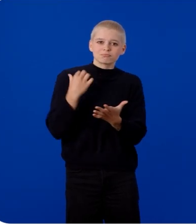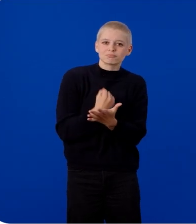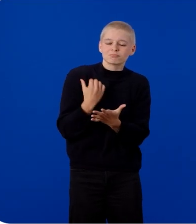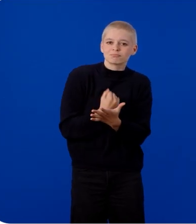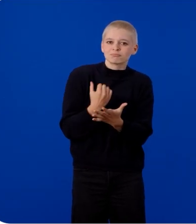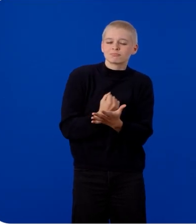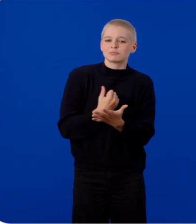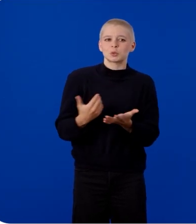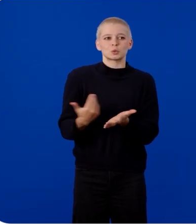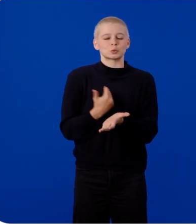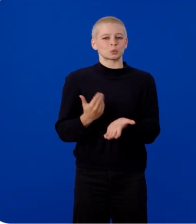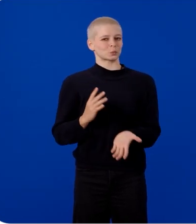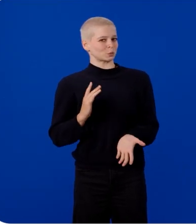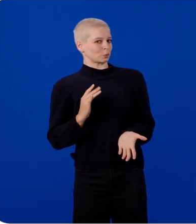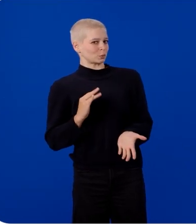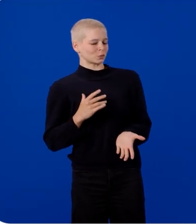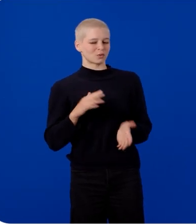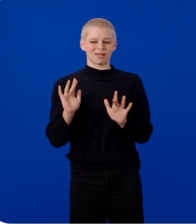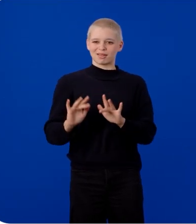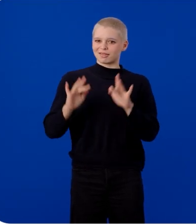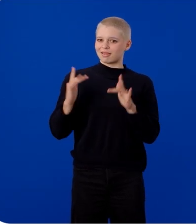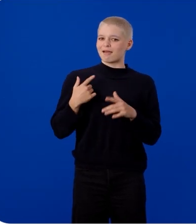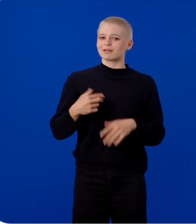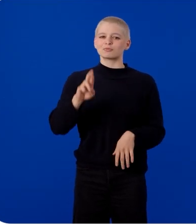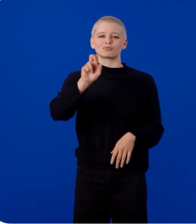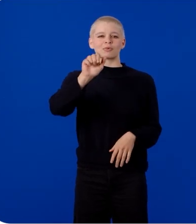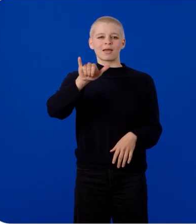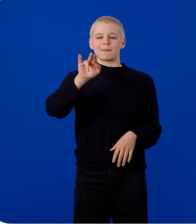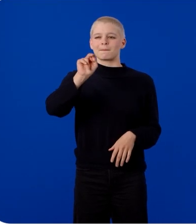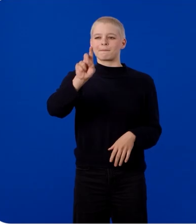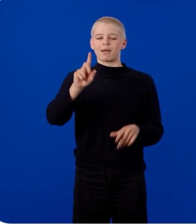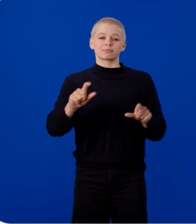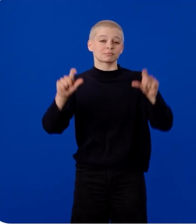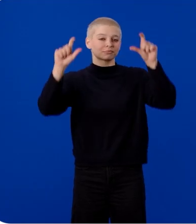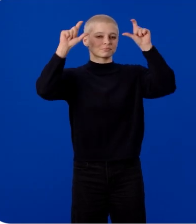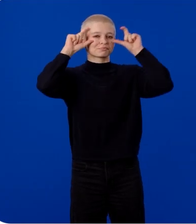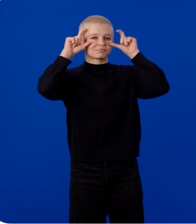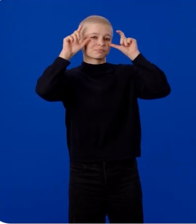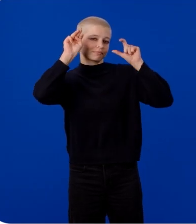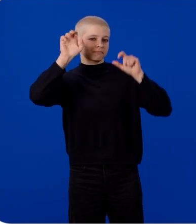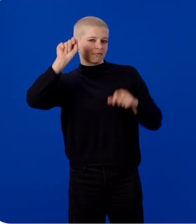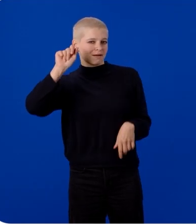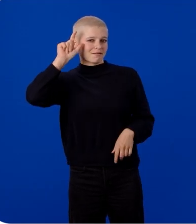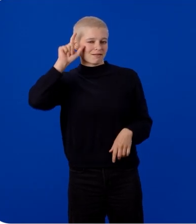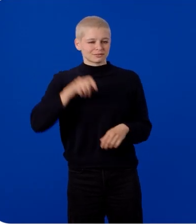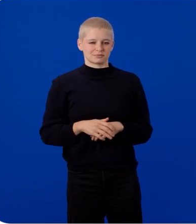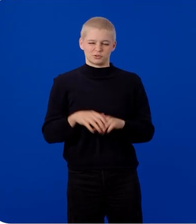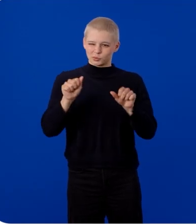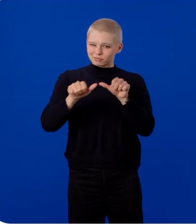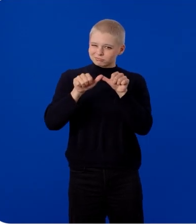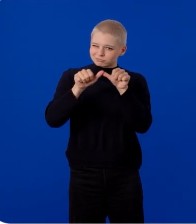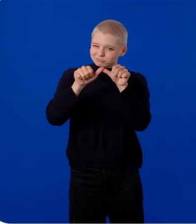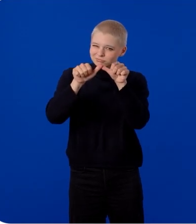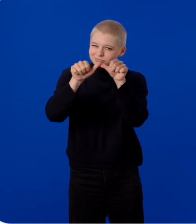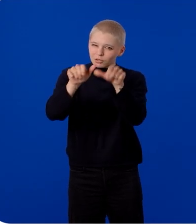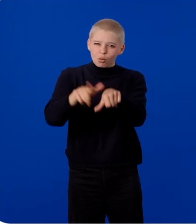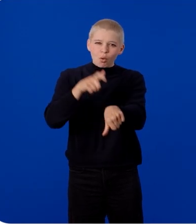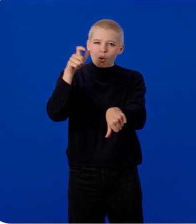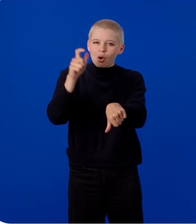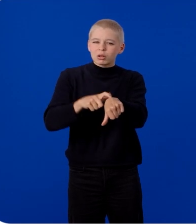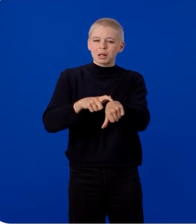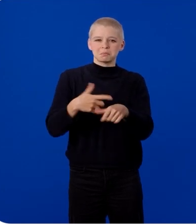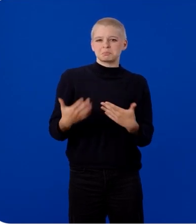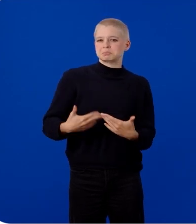the stylish, lightweight, Ray-Ban Meta glasses that can be worn for extended periods of time on the